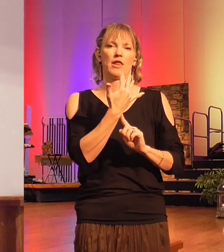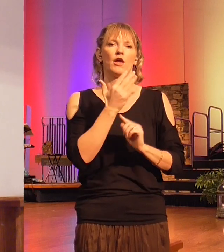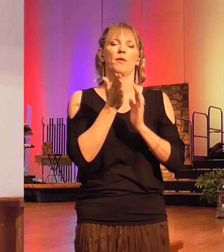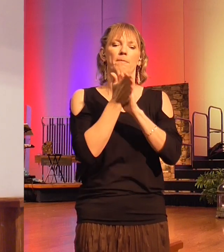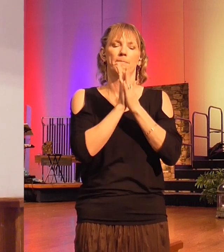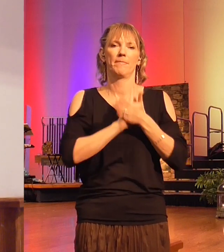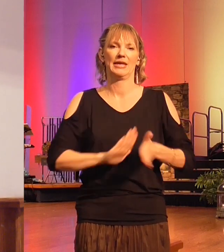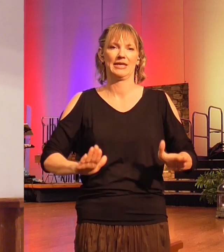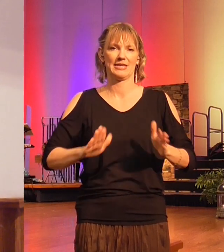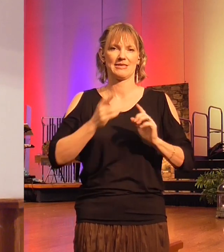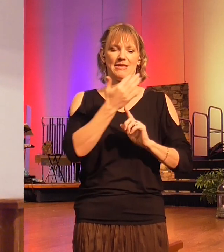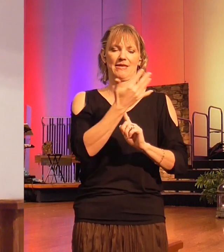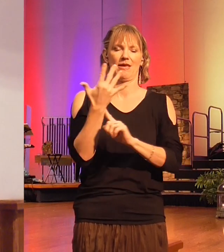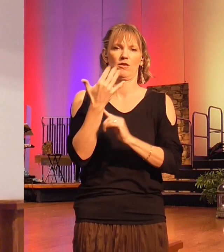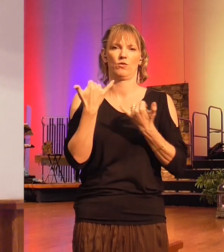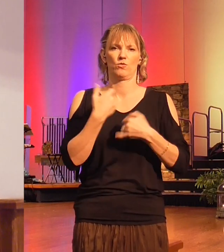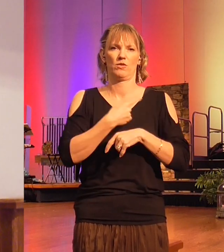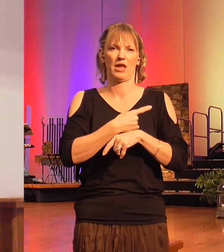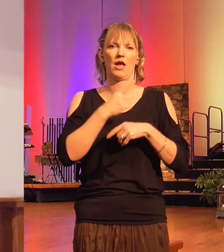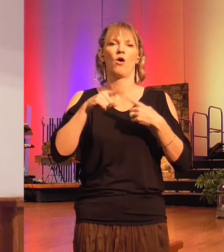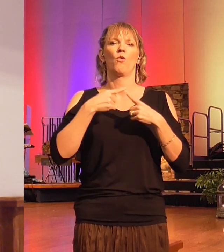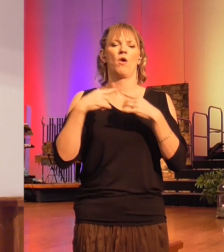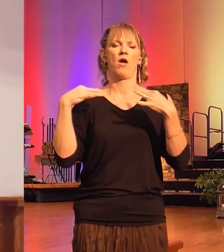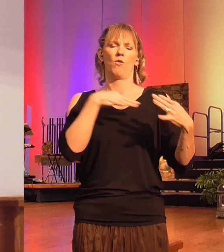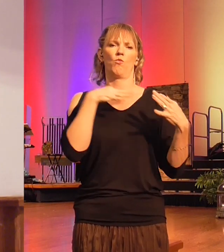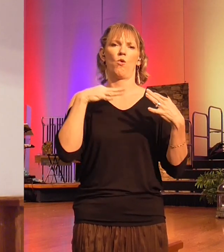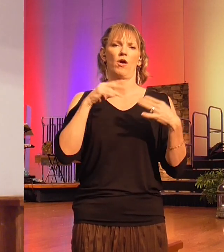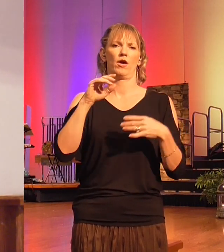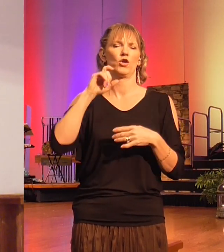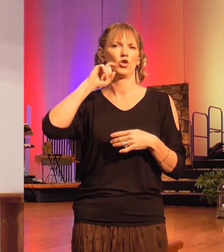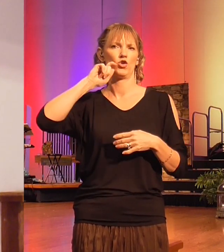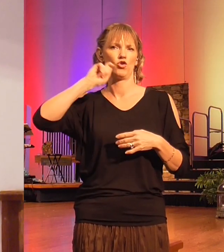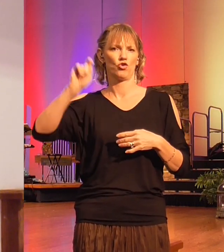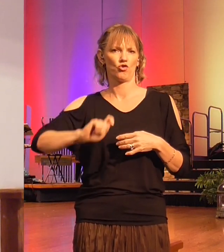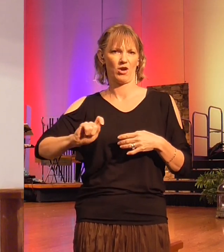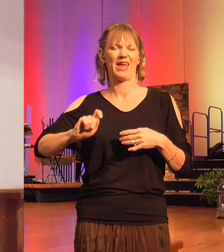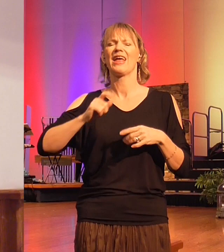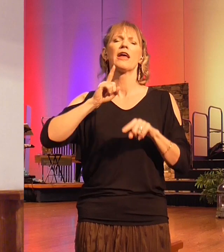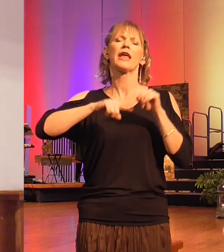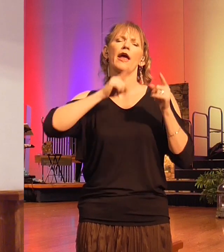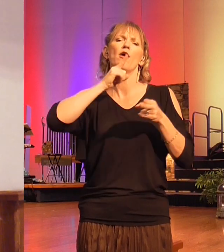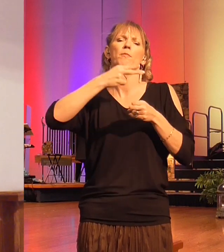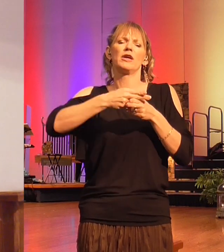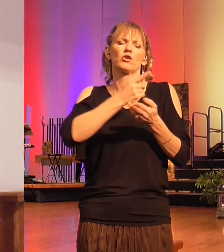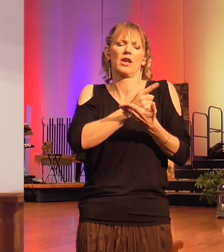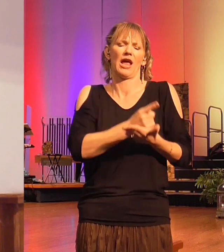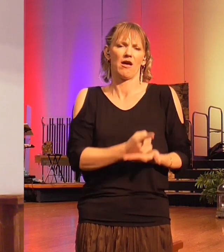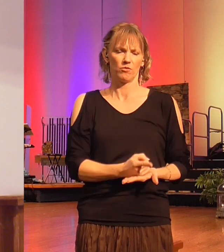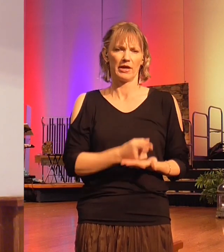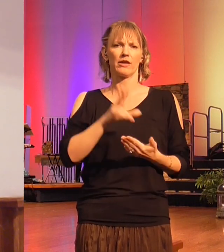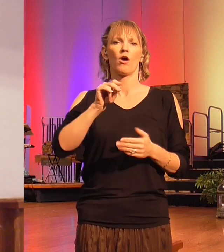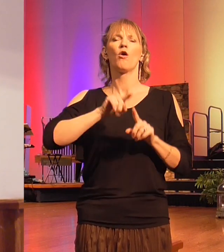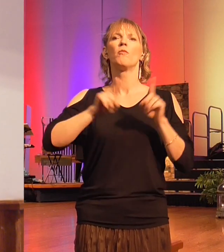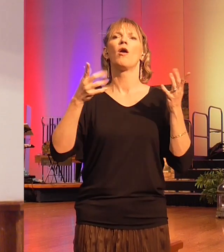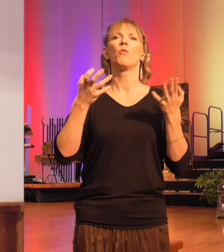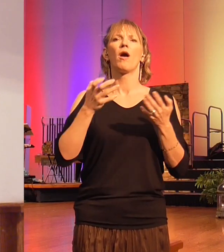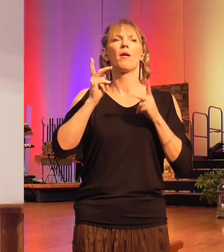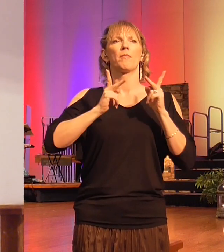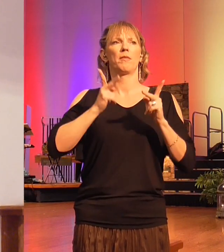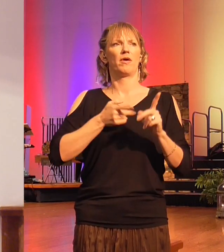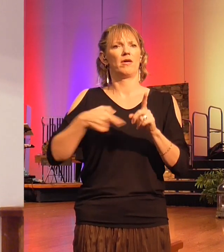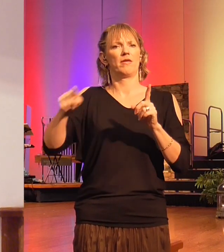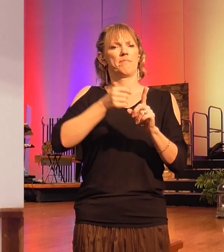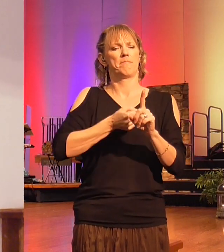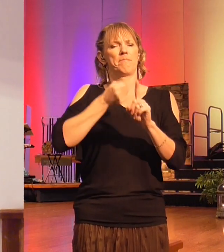introduced that when the war in Ukraine started. It's not something we can mention every week, but we want folks who are affected by war to know that we're holding